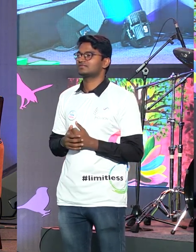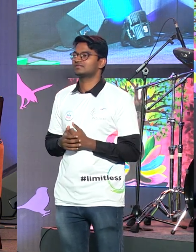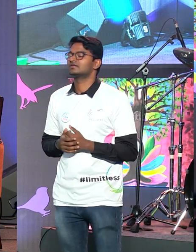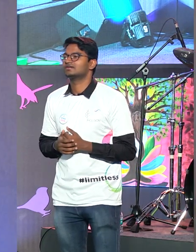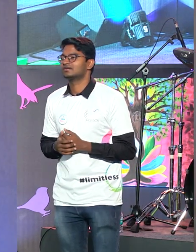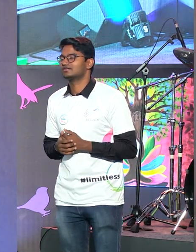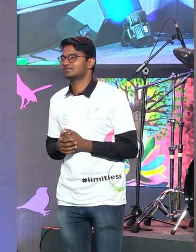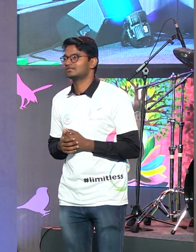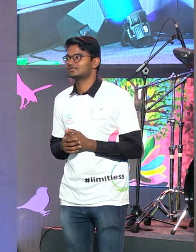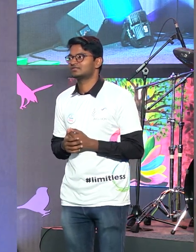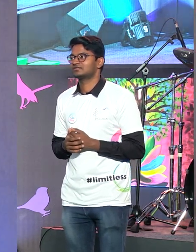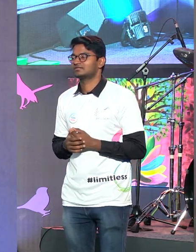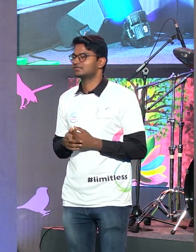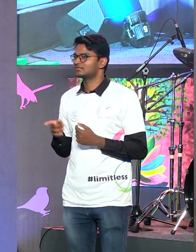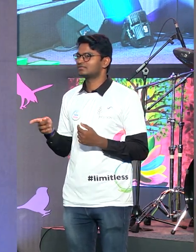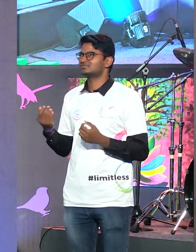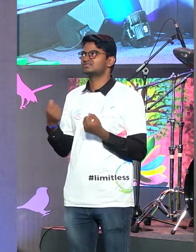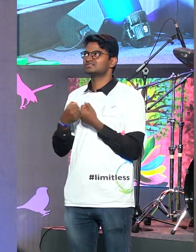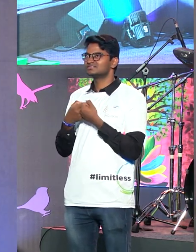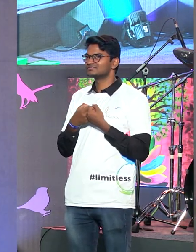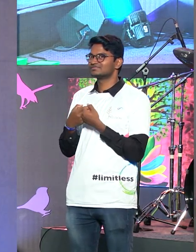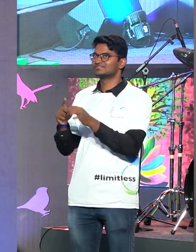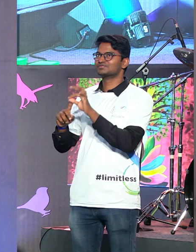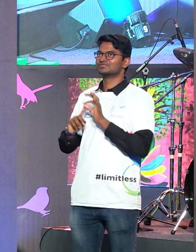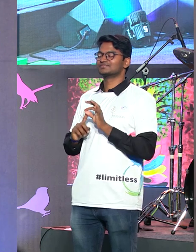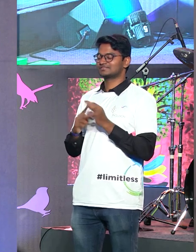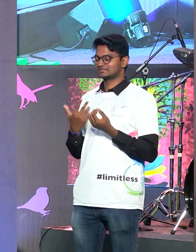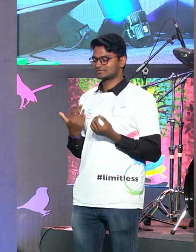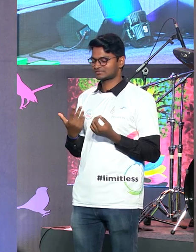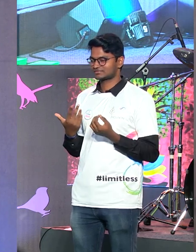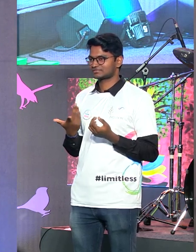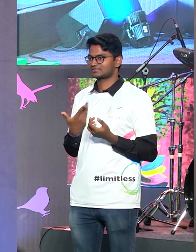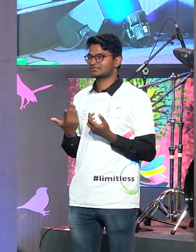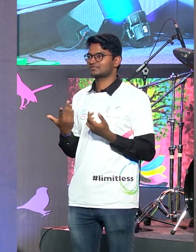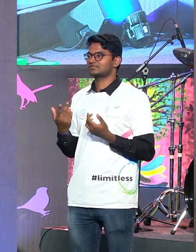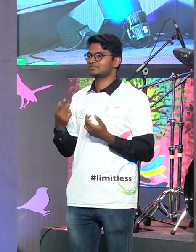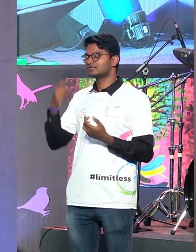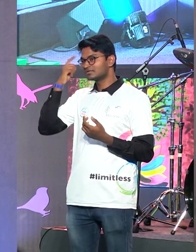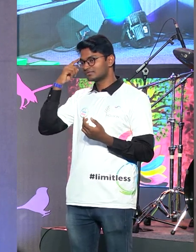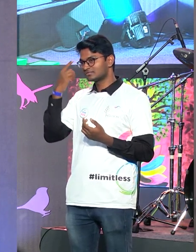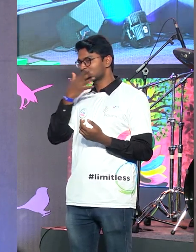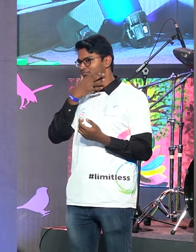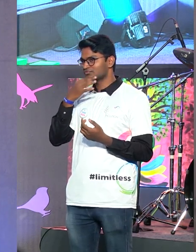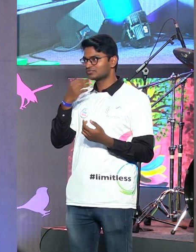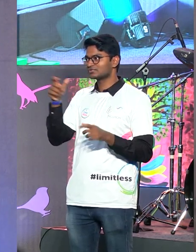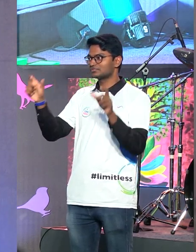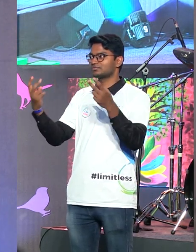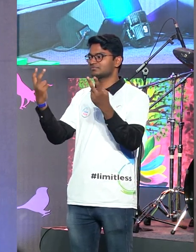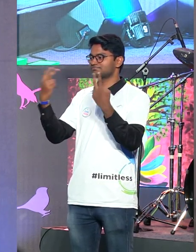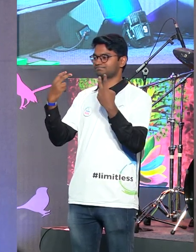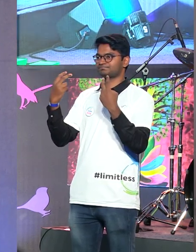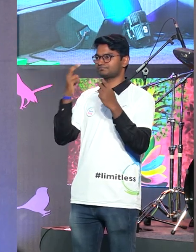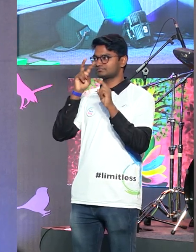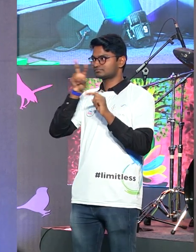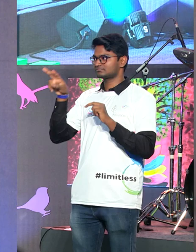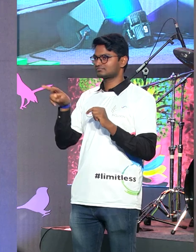So, I mean, it is a difficult one, and it sounds like a cliche, but really beauty lies in the eyes of the beholder. You know, the